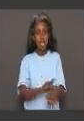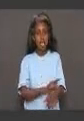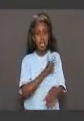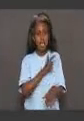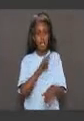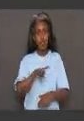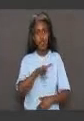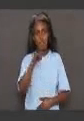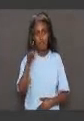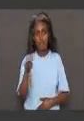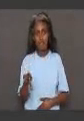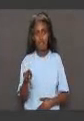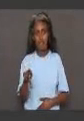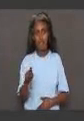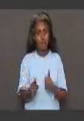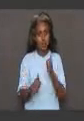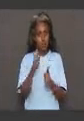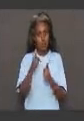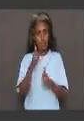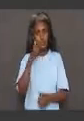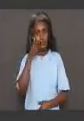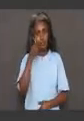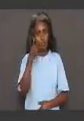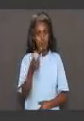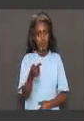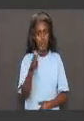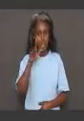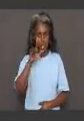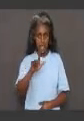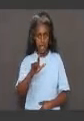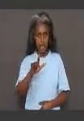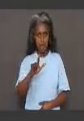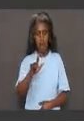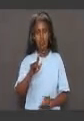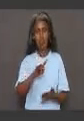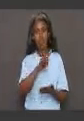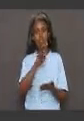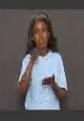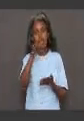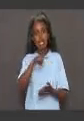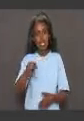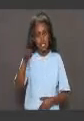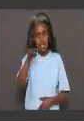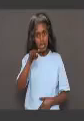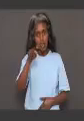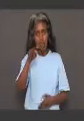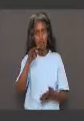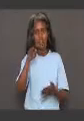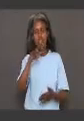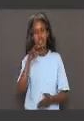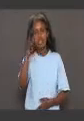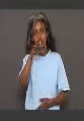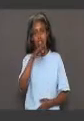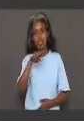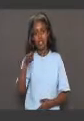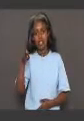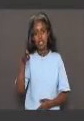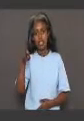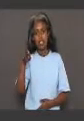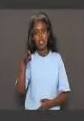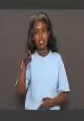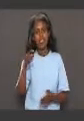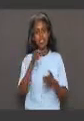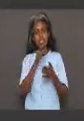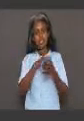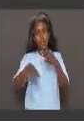an arc, which we will call L, of a circle of radius that